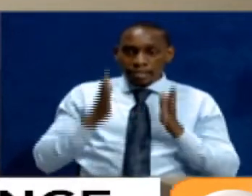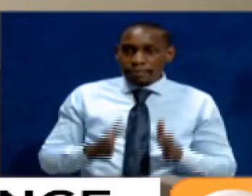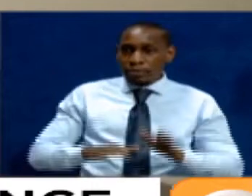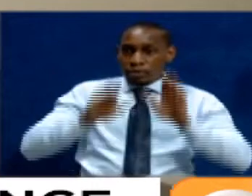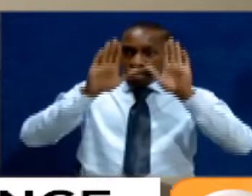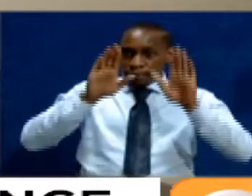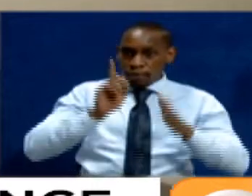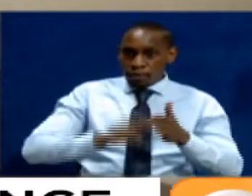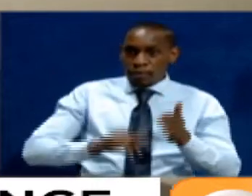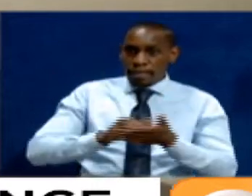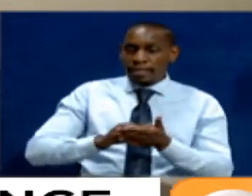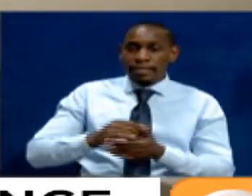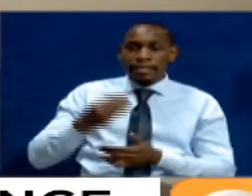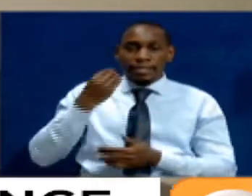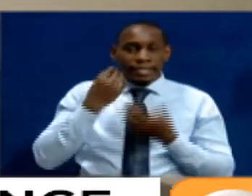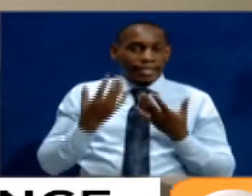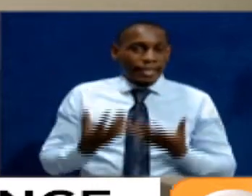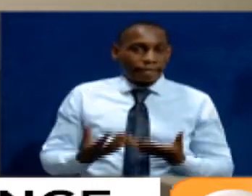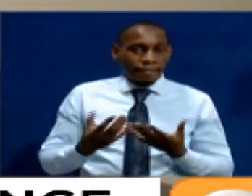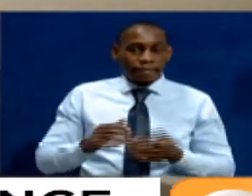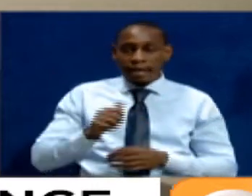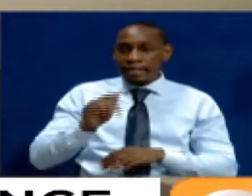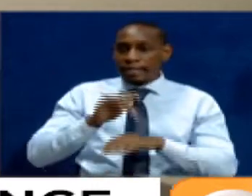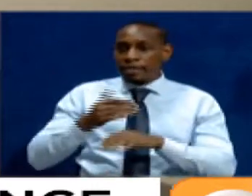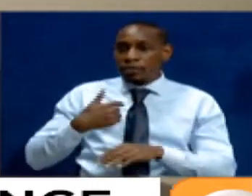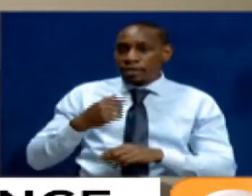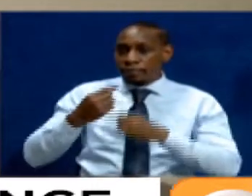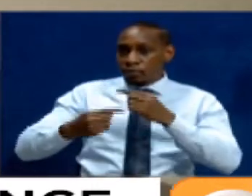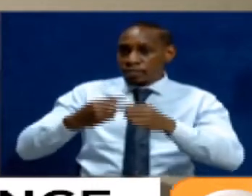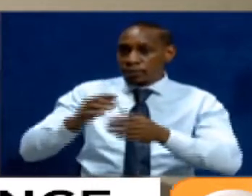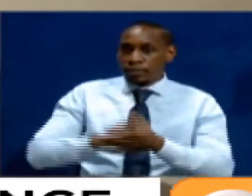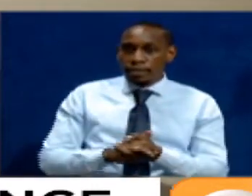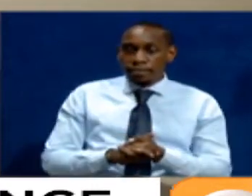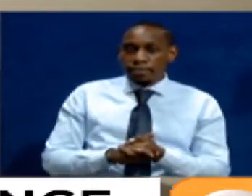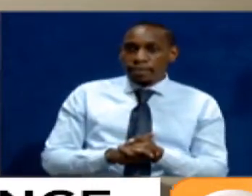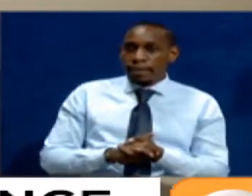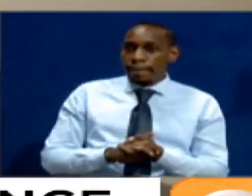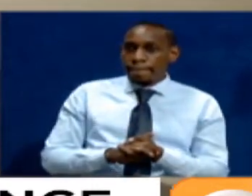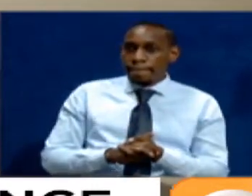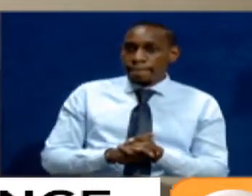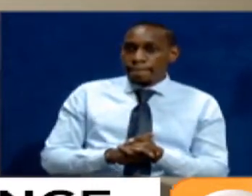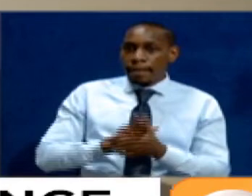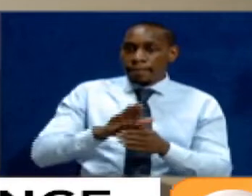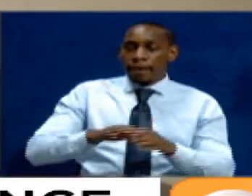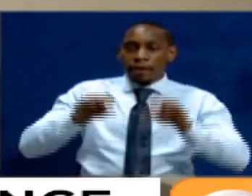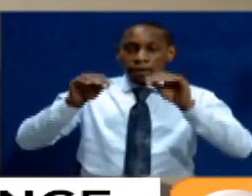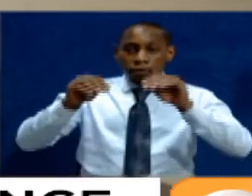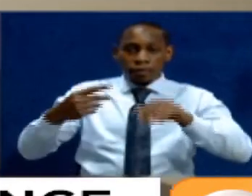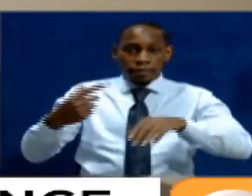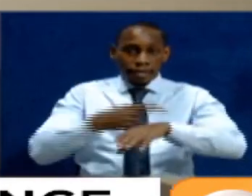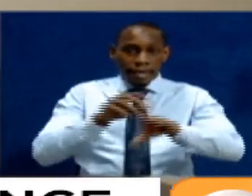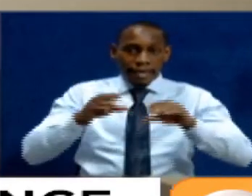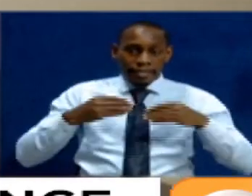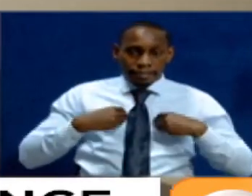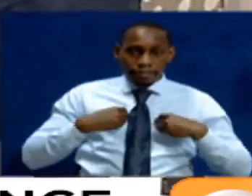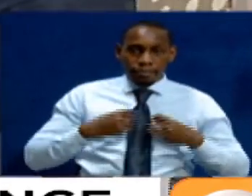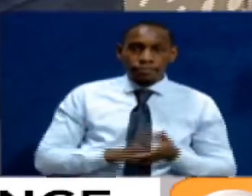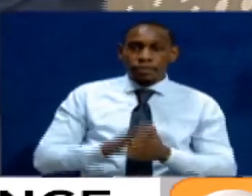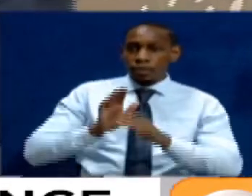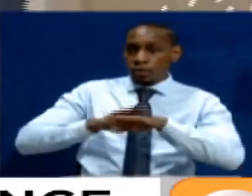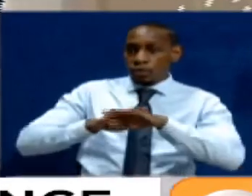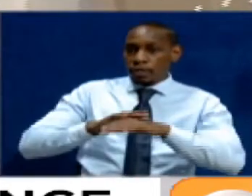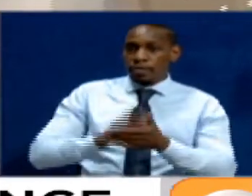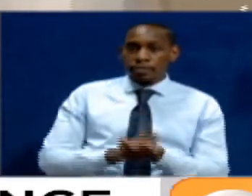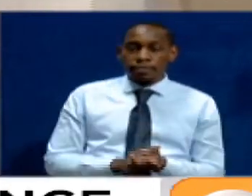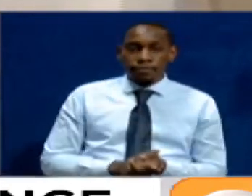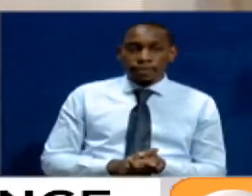as long as they are not critically ill, they don't have another infection going on, they are eligible to take the vaccine. Good. Okay. Thanks